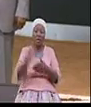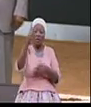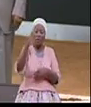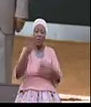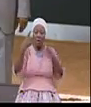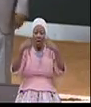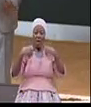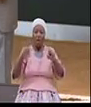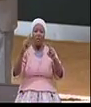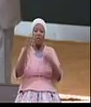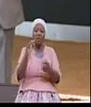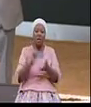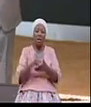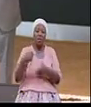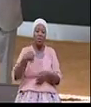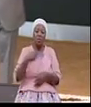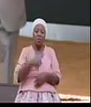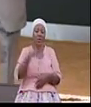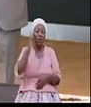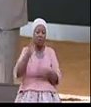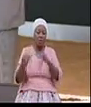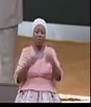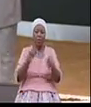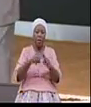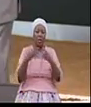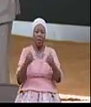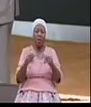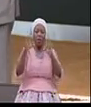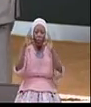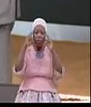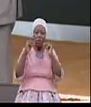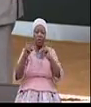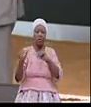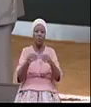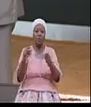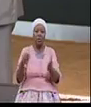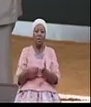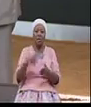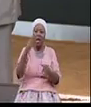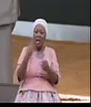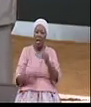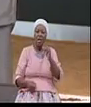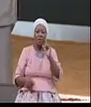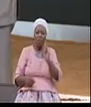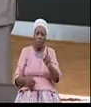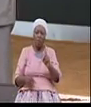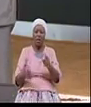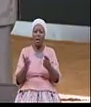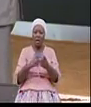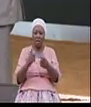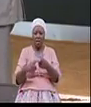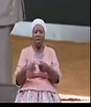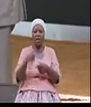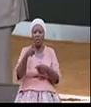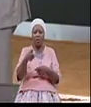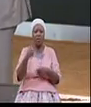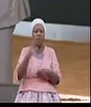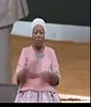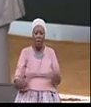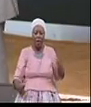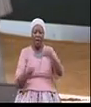proclaimed we will do. But now, Moses, do this last one, and then you'll be